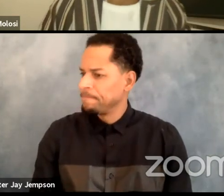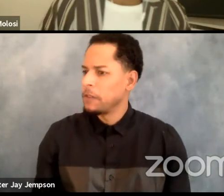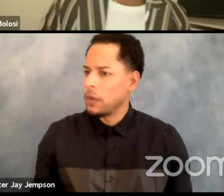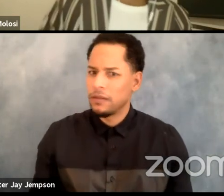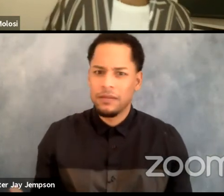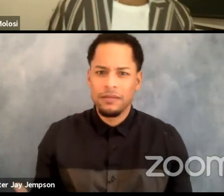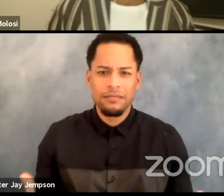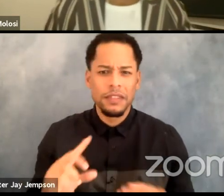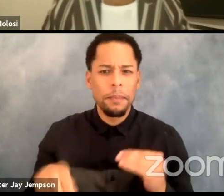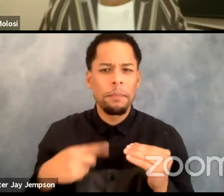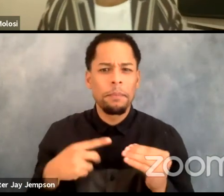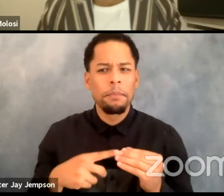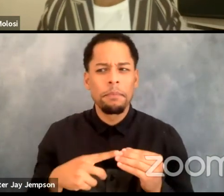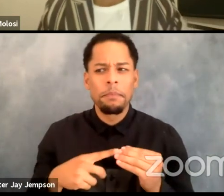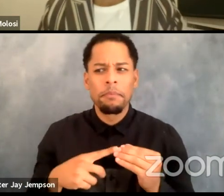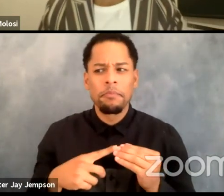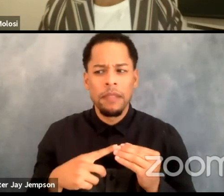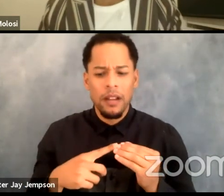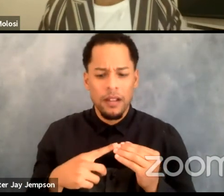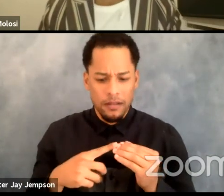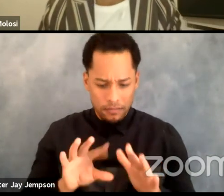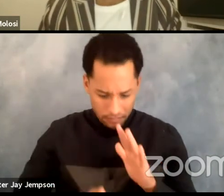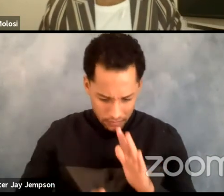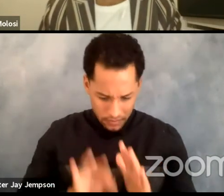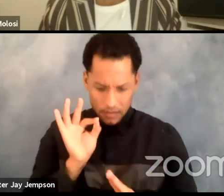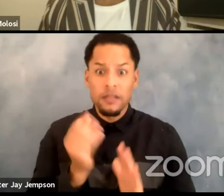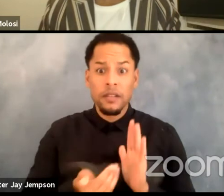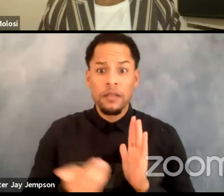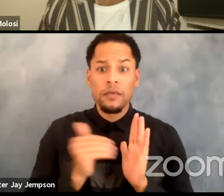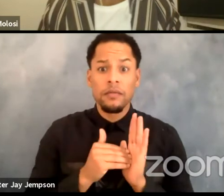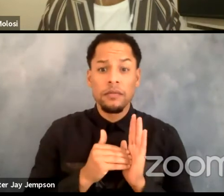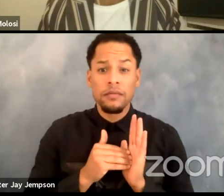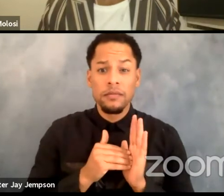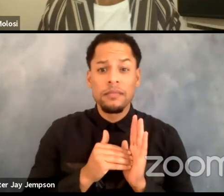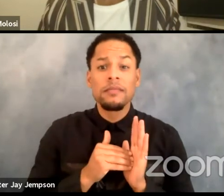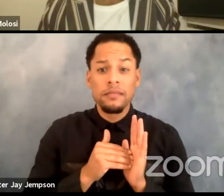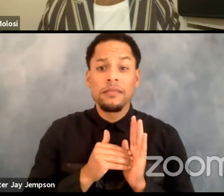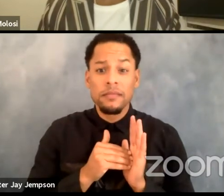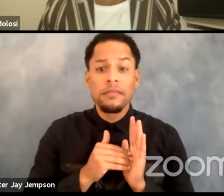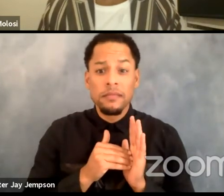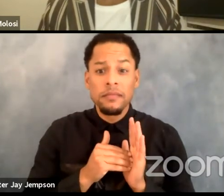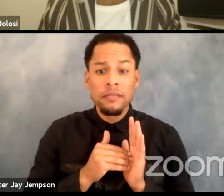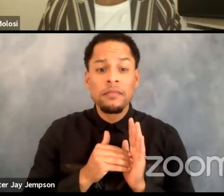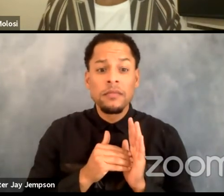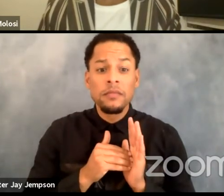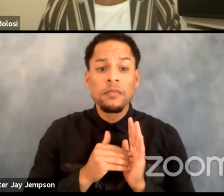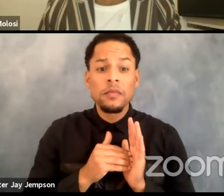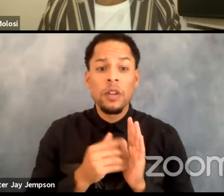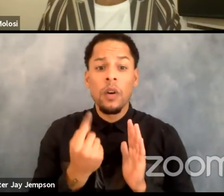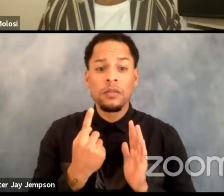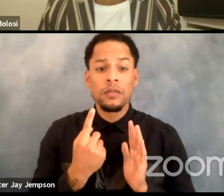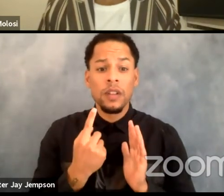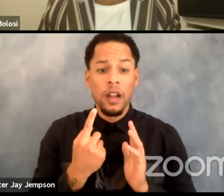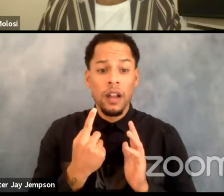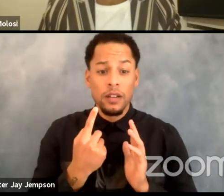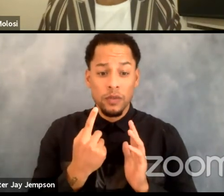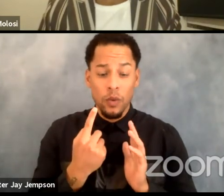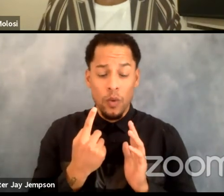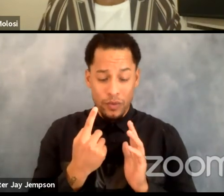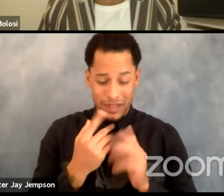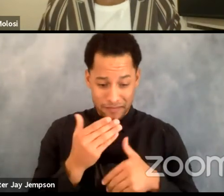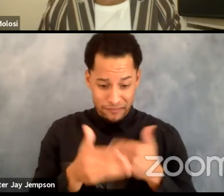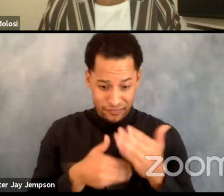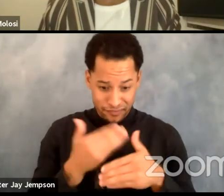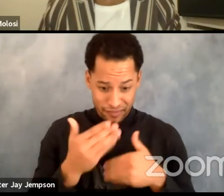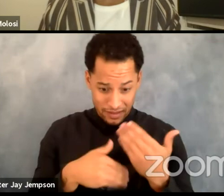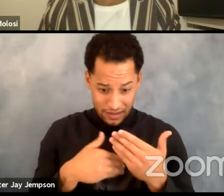and the process towards that in a way requires you to strip off